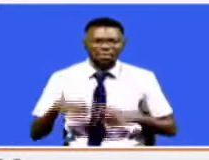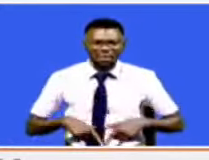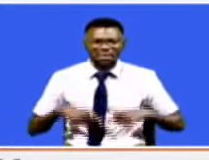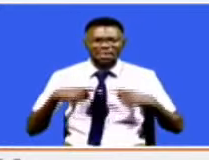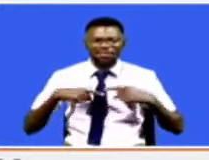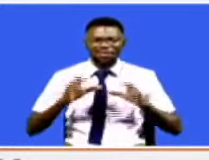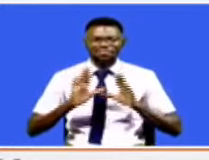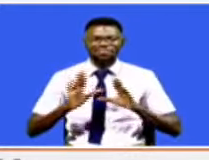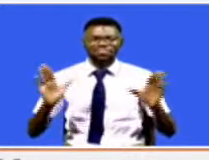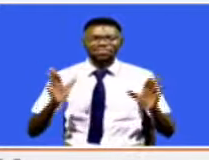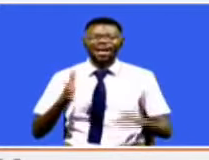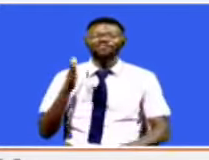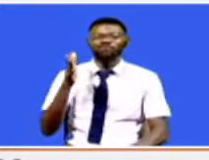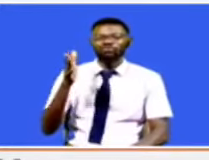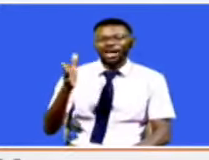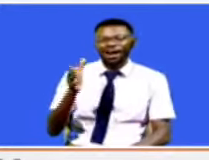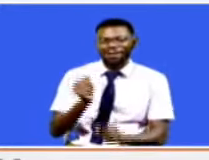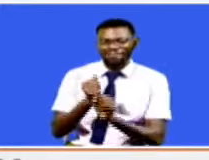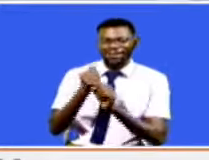Future Makers Initiative.